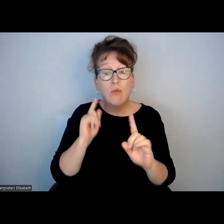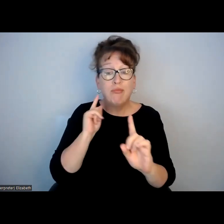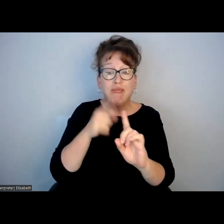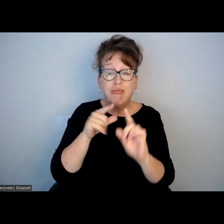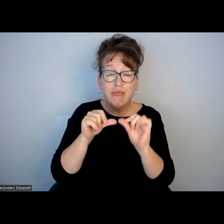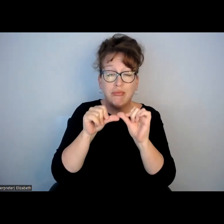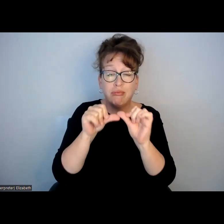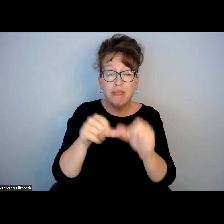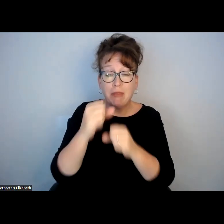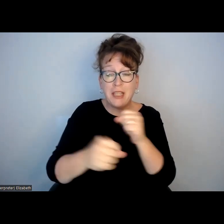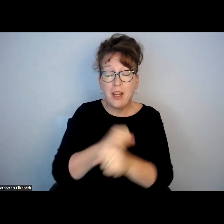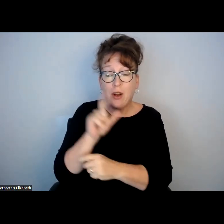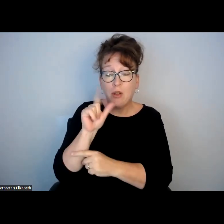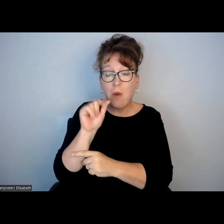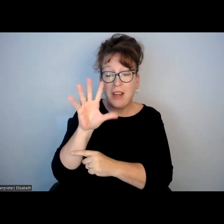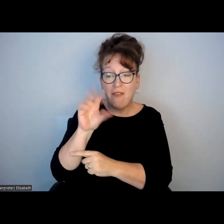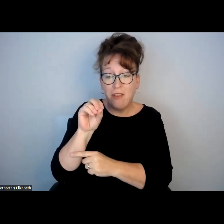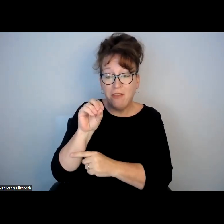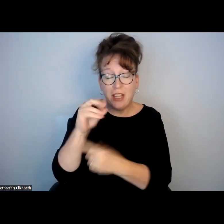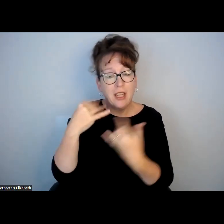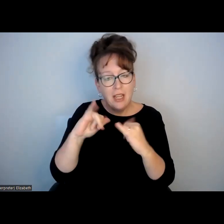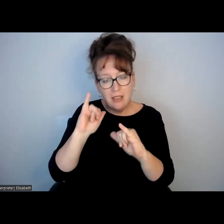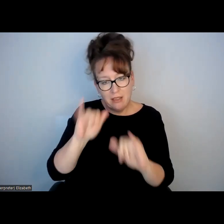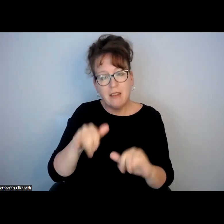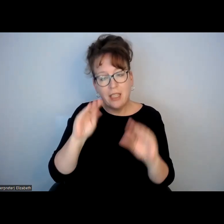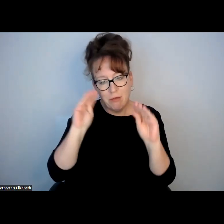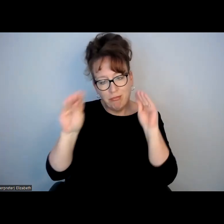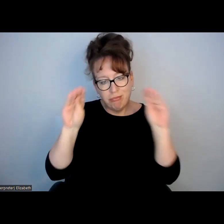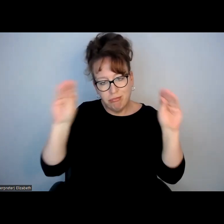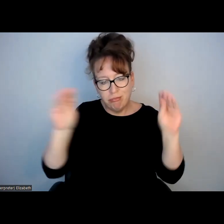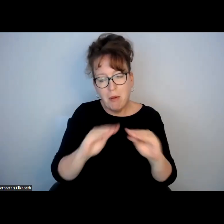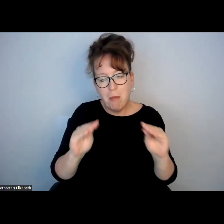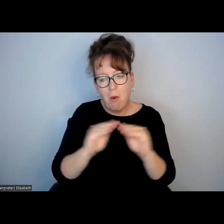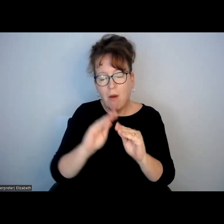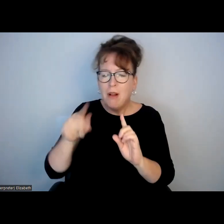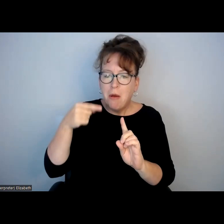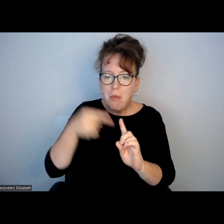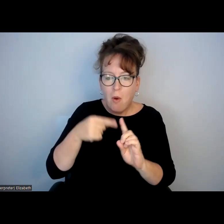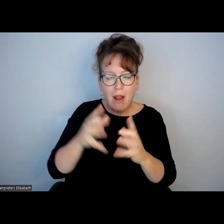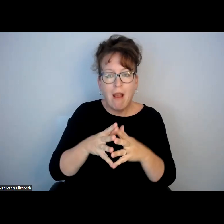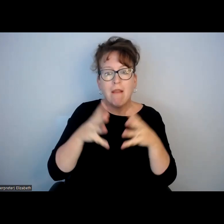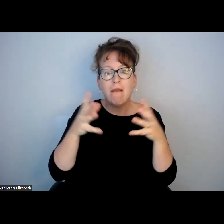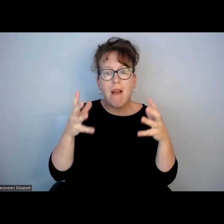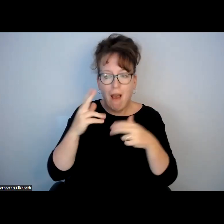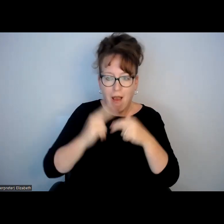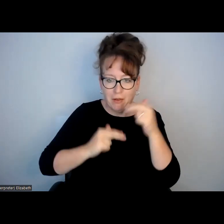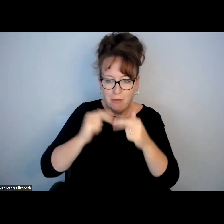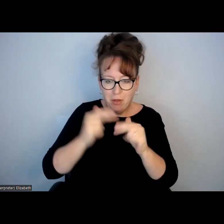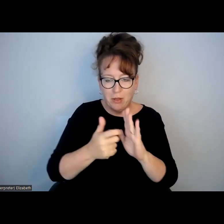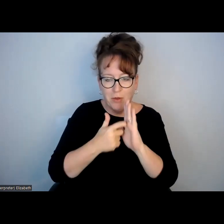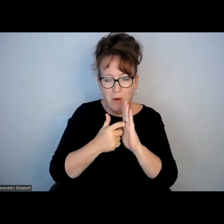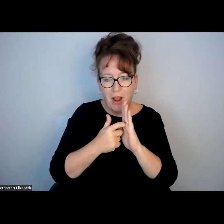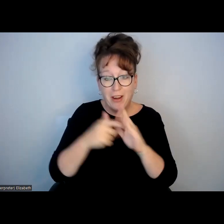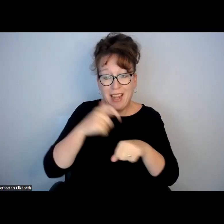a significant amount more as well. So there's just a lot of building that needs to happen in a very compressed time